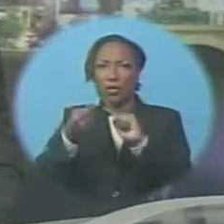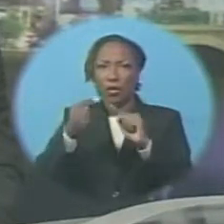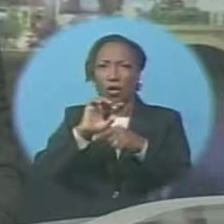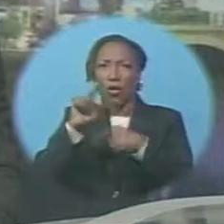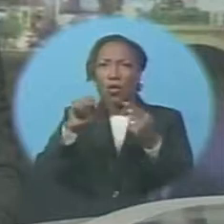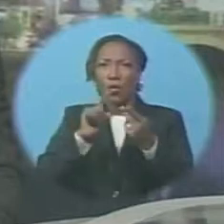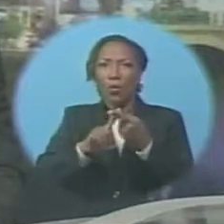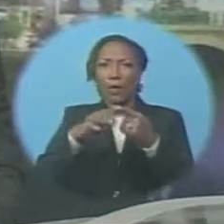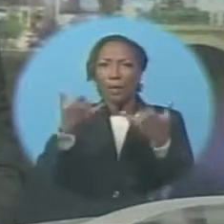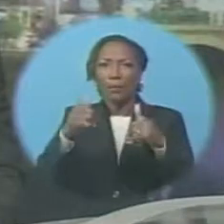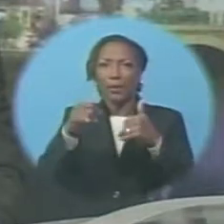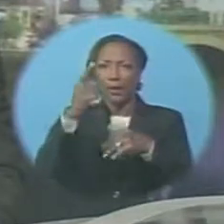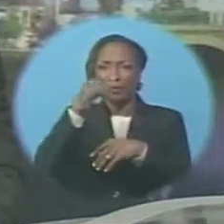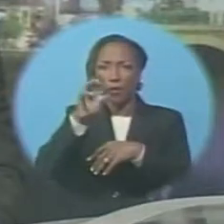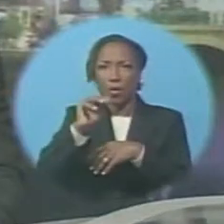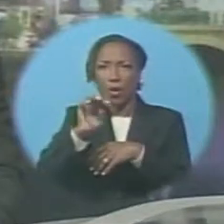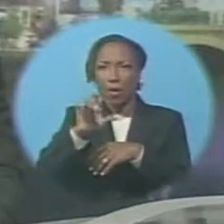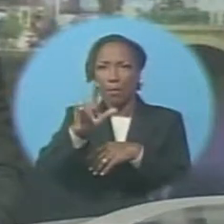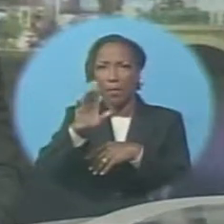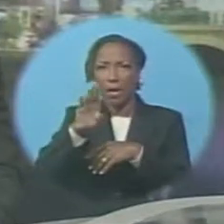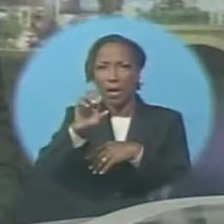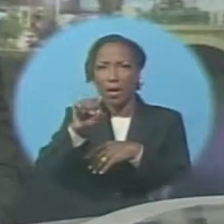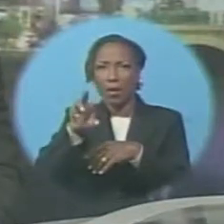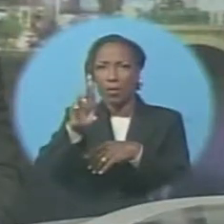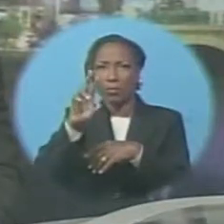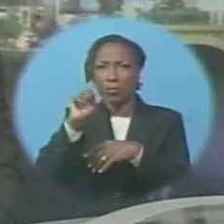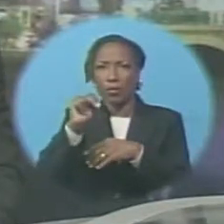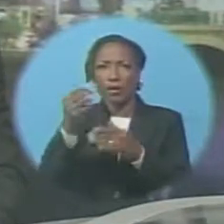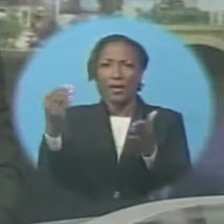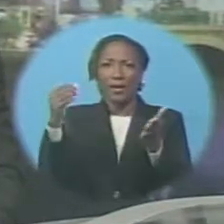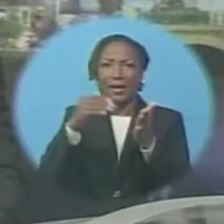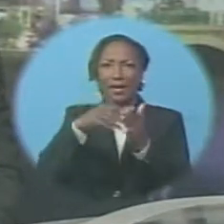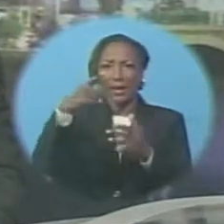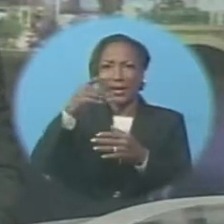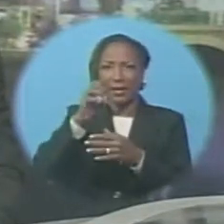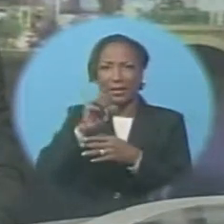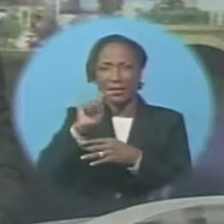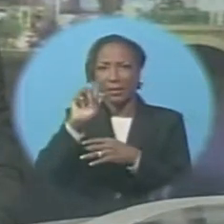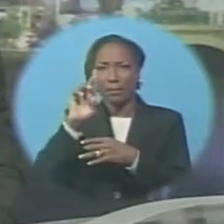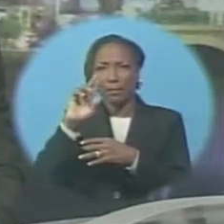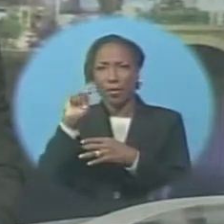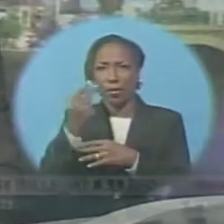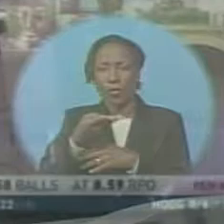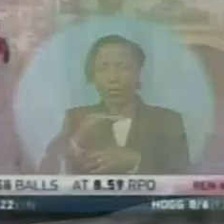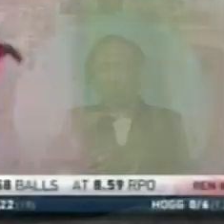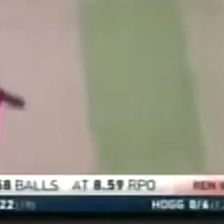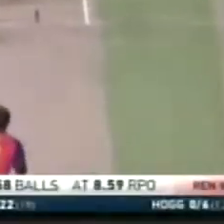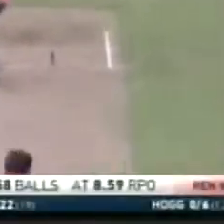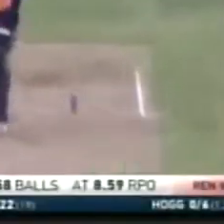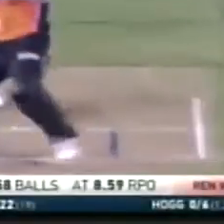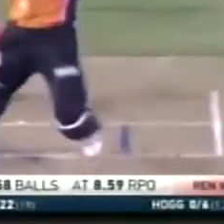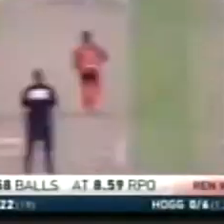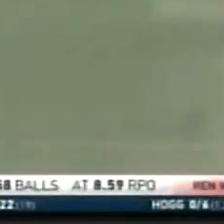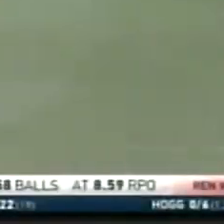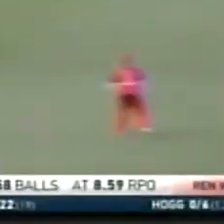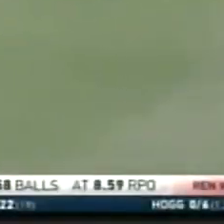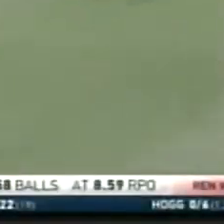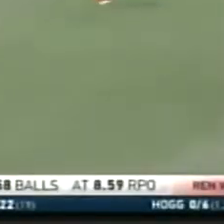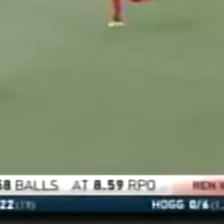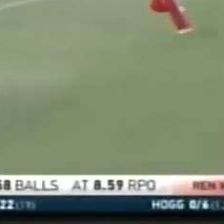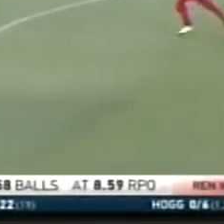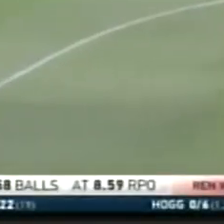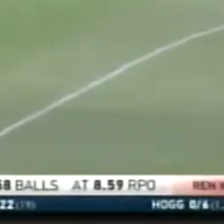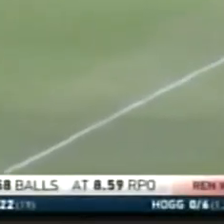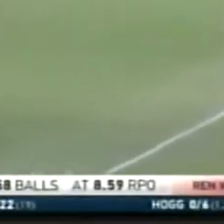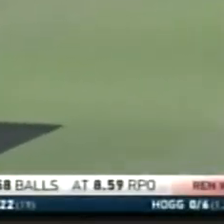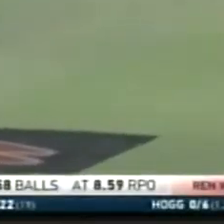Melbourne Renegades, in today's Big Bash League encounter against the Perth Scorchers. The incident occurred while former Australian spinner Brad Hogg was